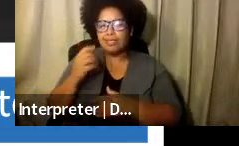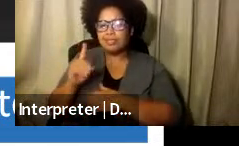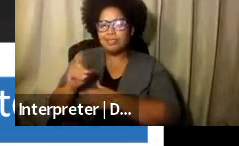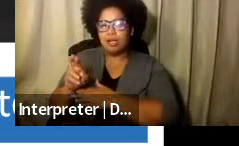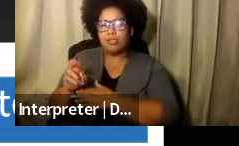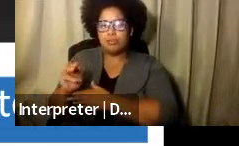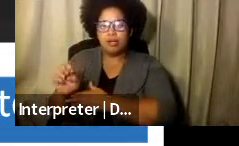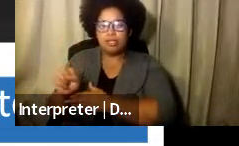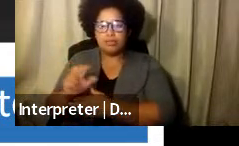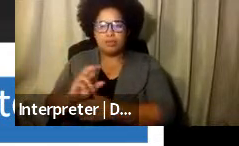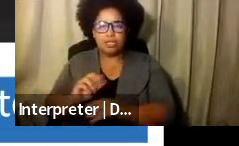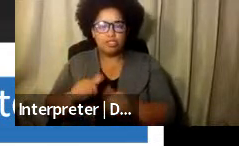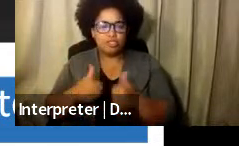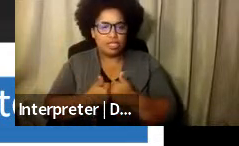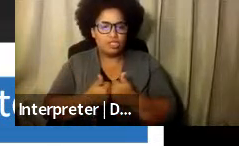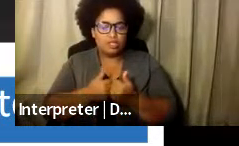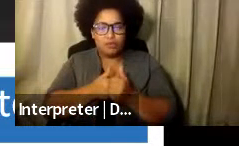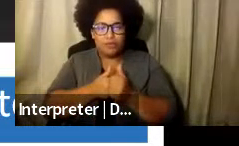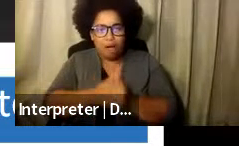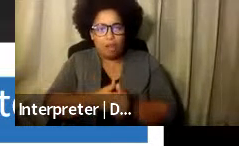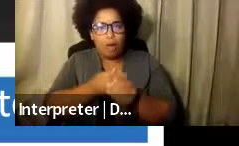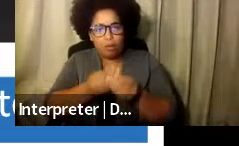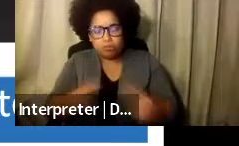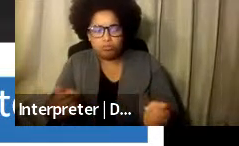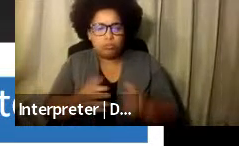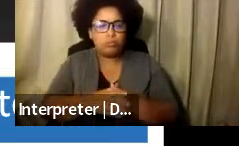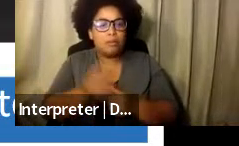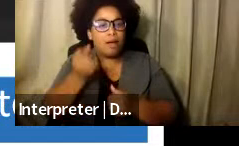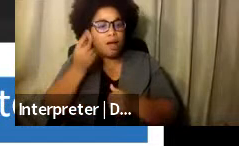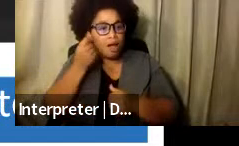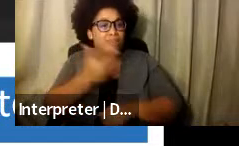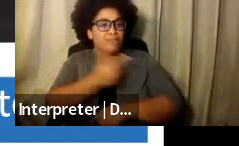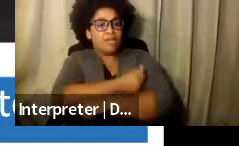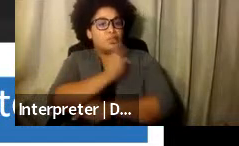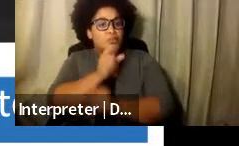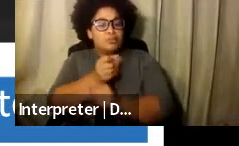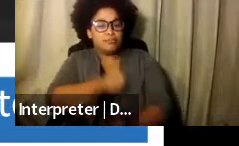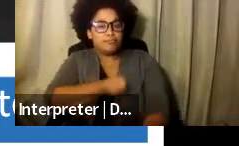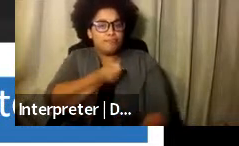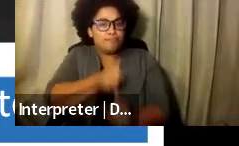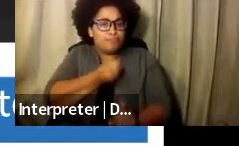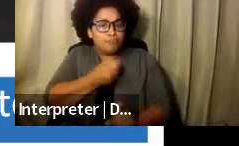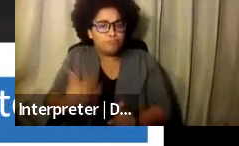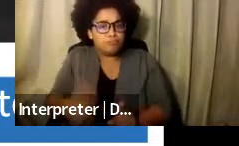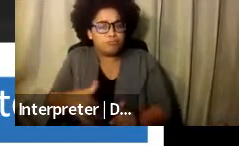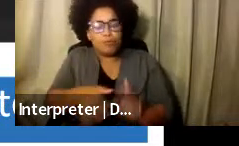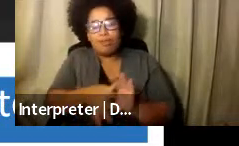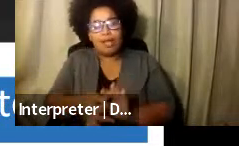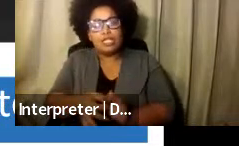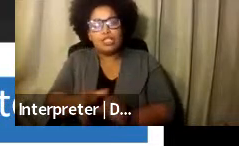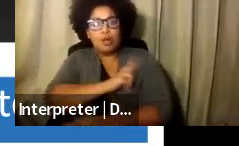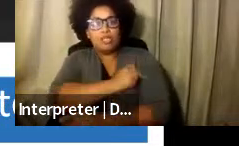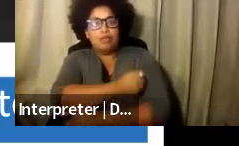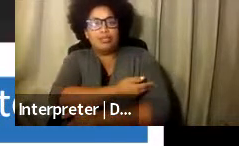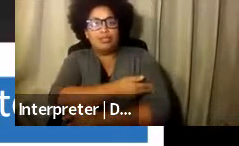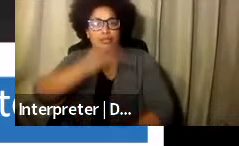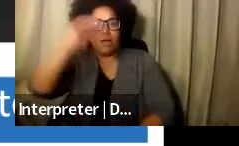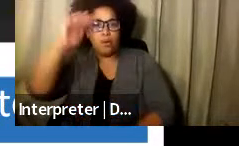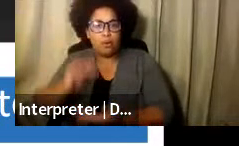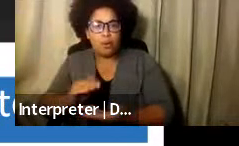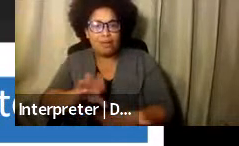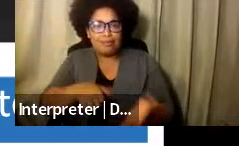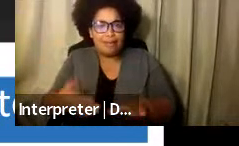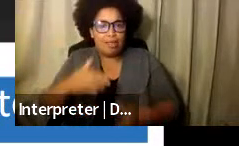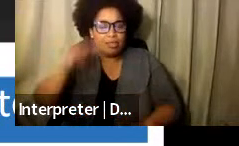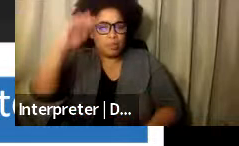to try to follow this. However, the vaccines have made a huge difference in terms of hospitalizations and deaths.